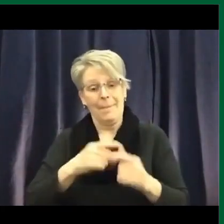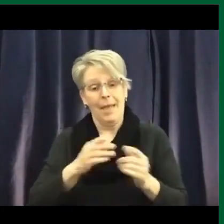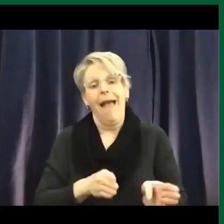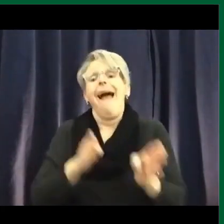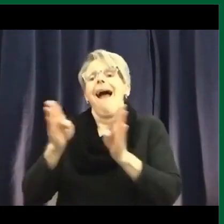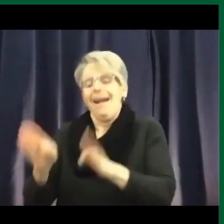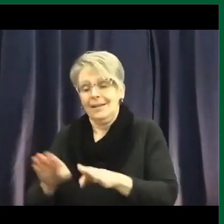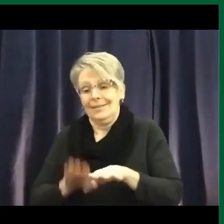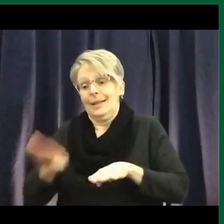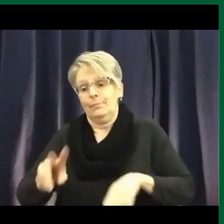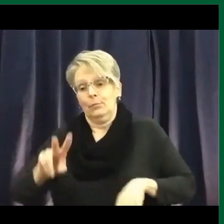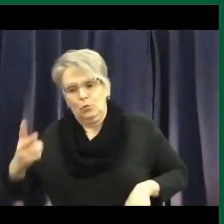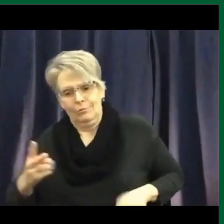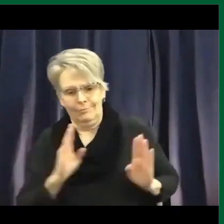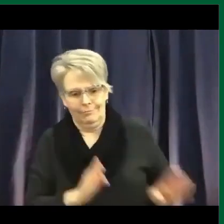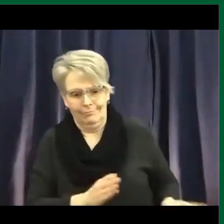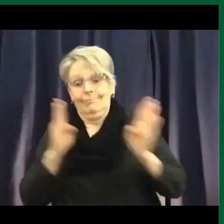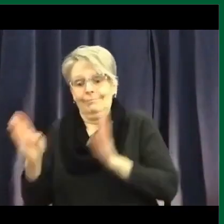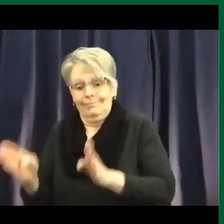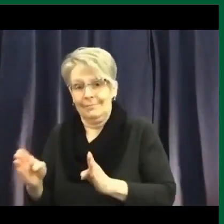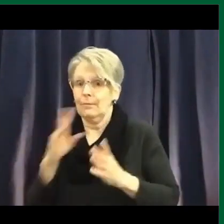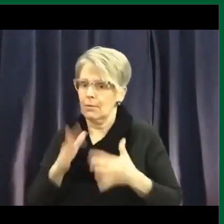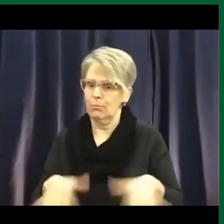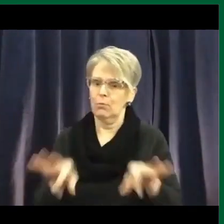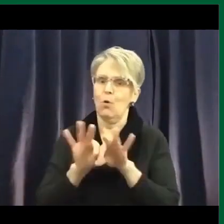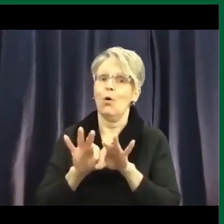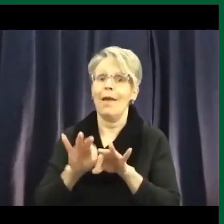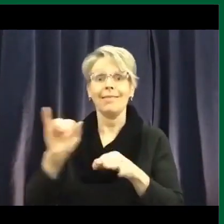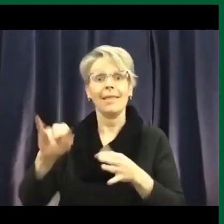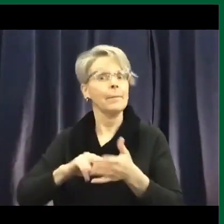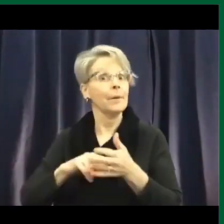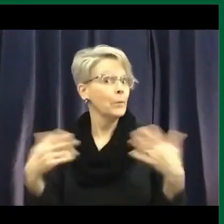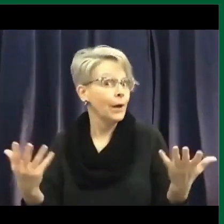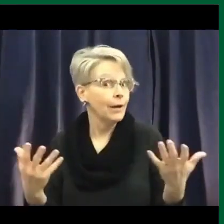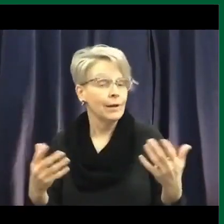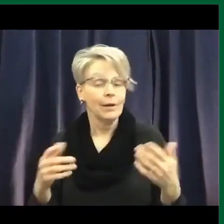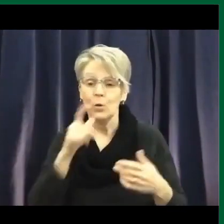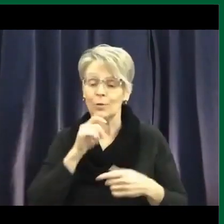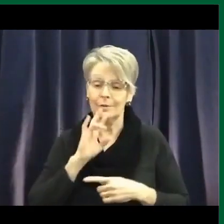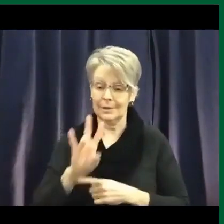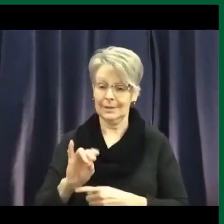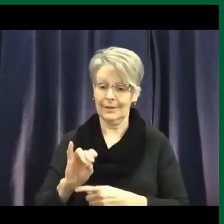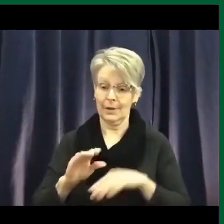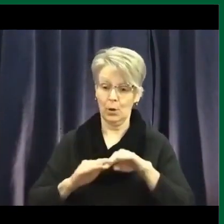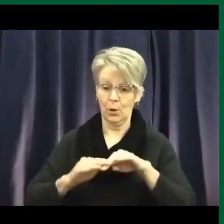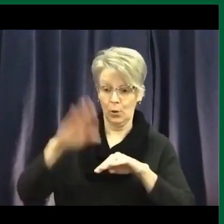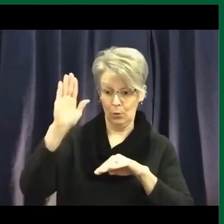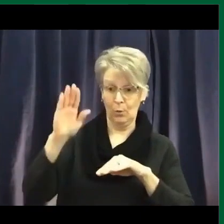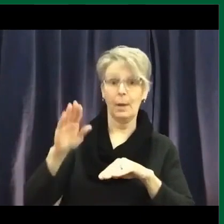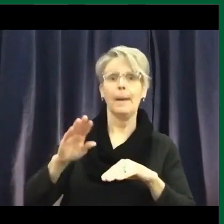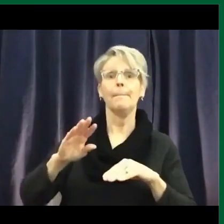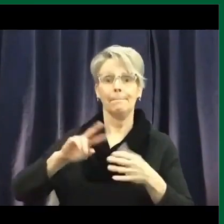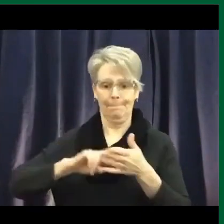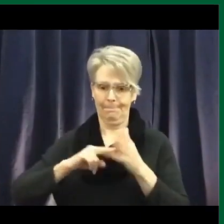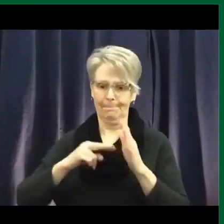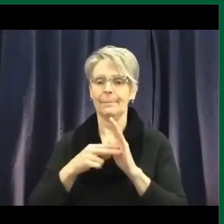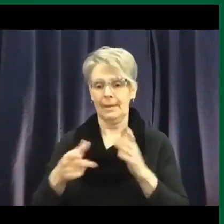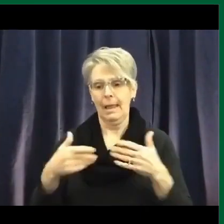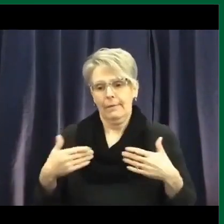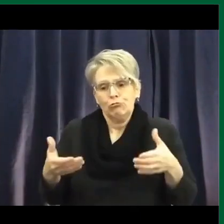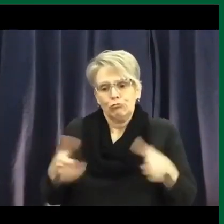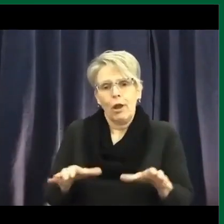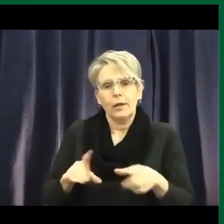be a very important milestone because it will mean everyone age 70 and above will have had their chance to get their